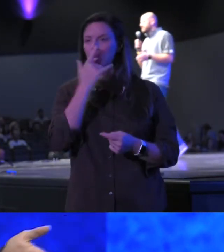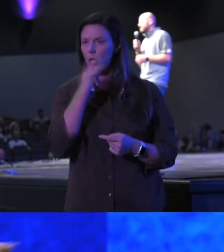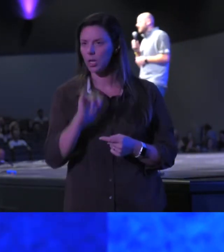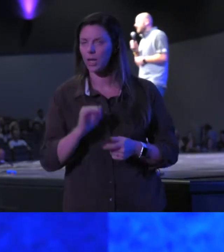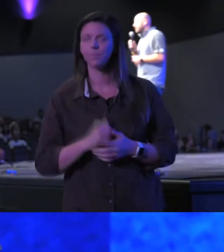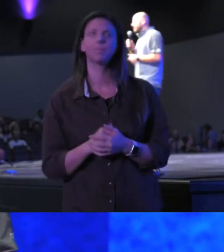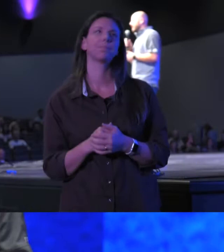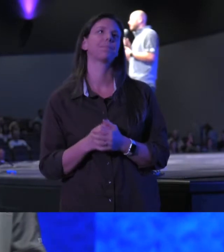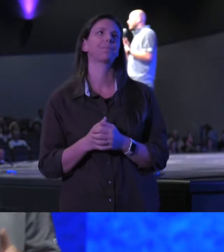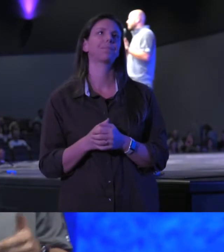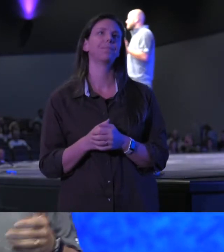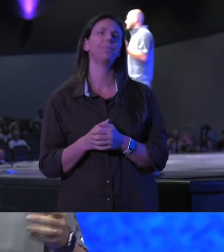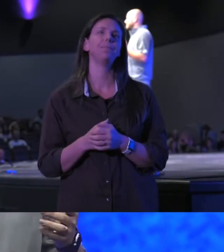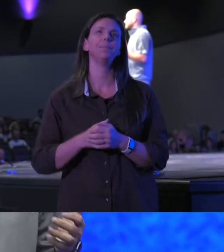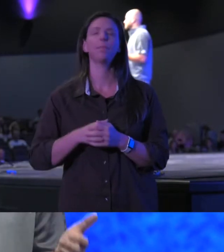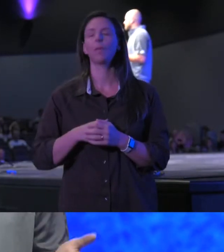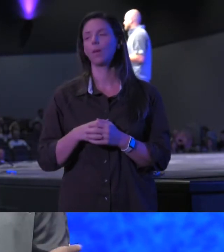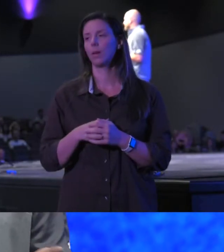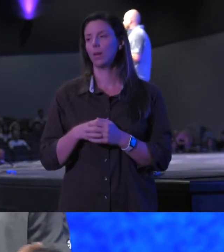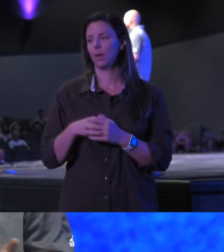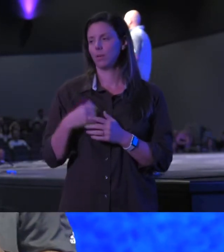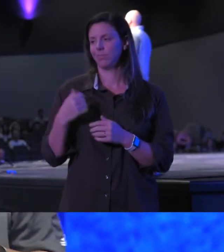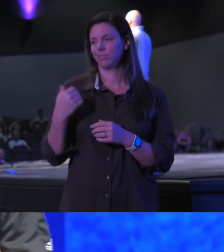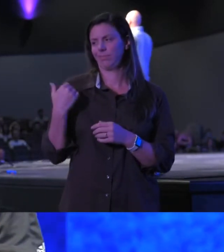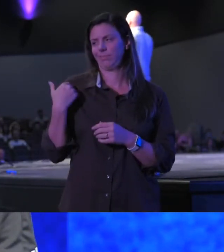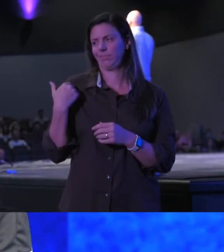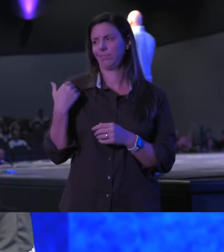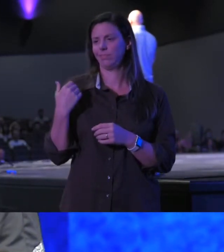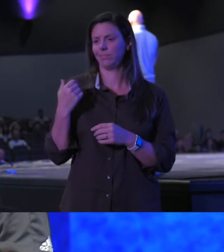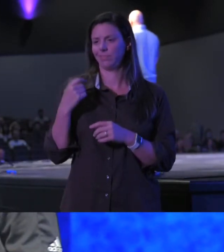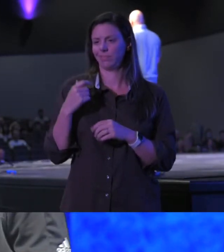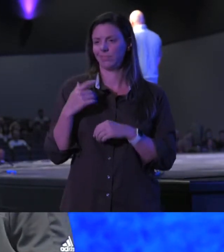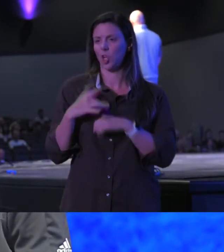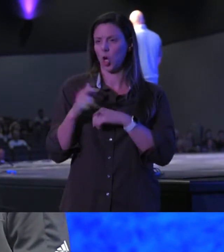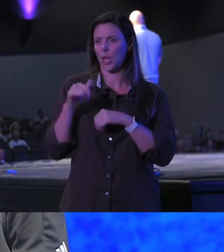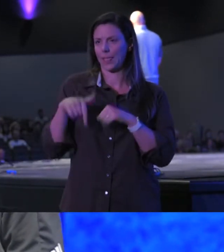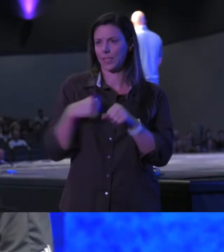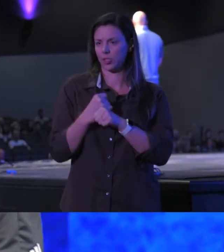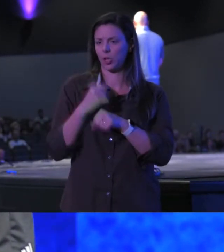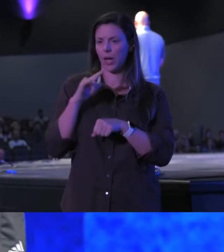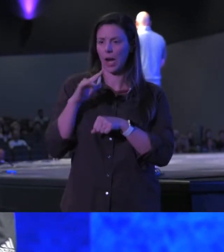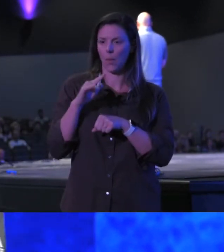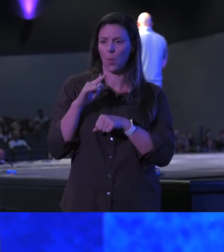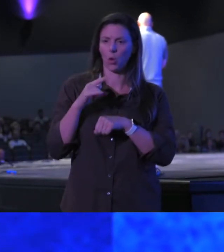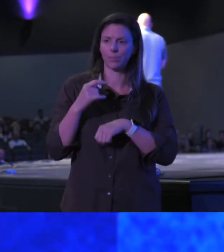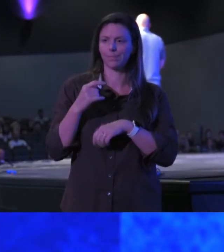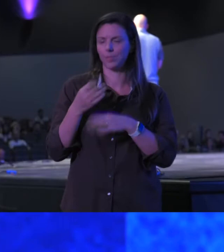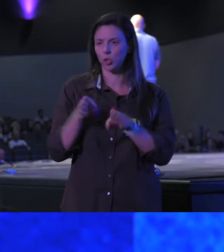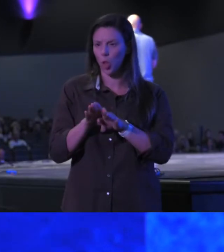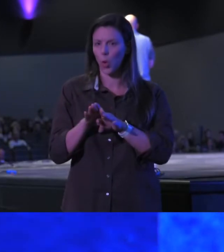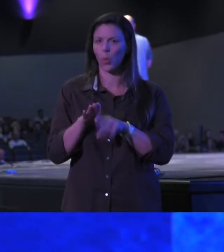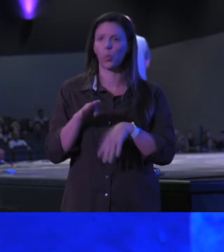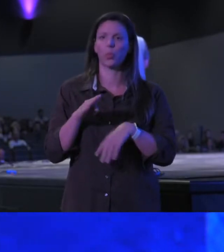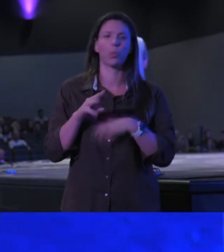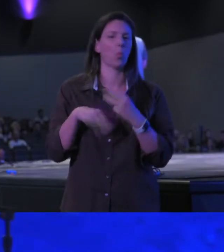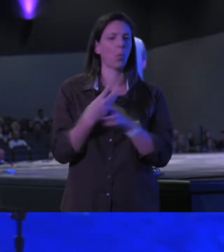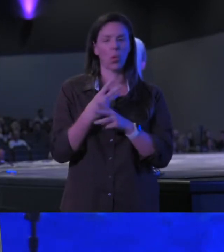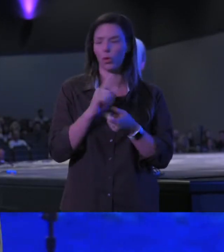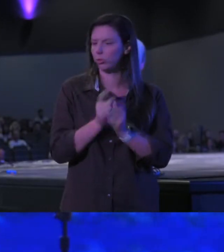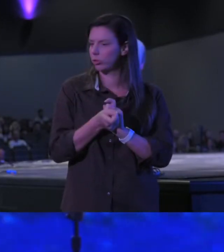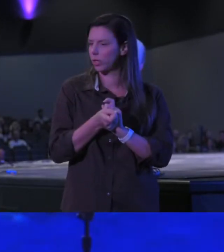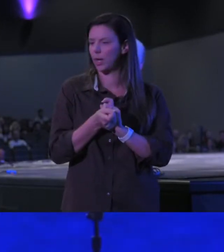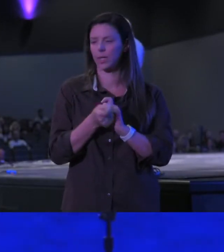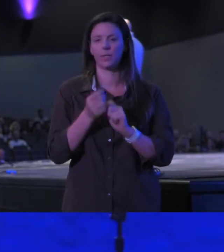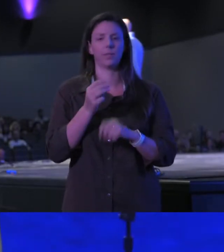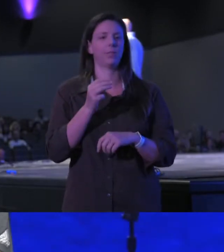year, as I mentioned, when airports began to shut down, everything changed. Everything in the world changed, and everything in our ministry